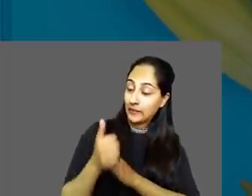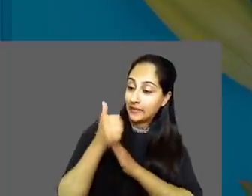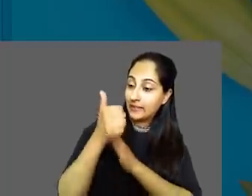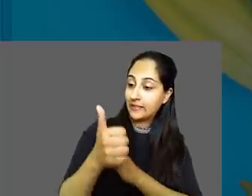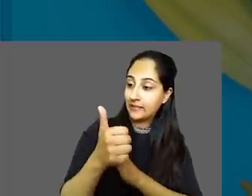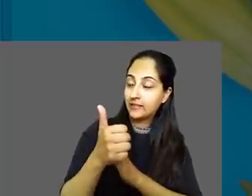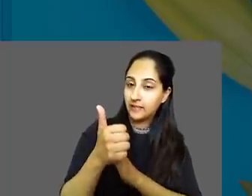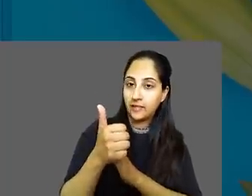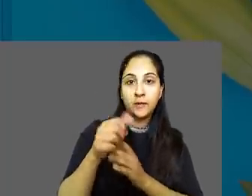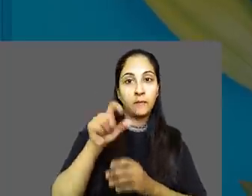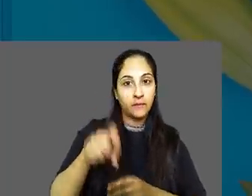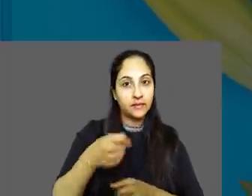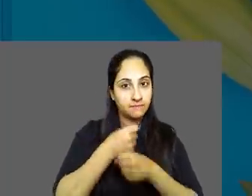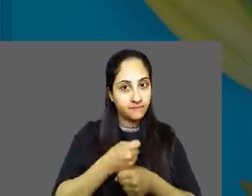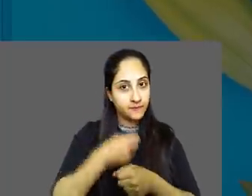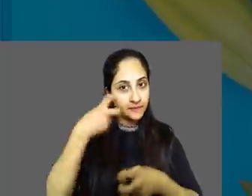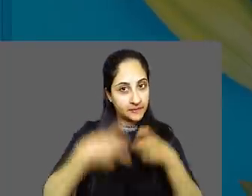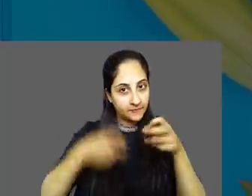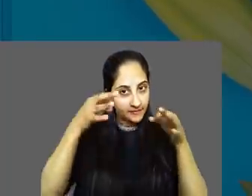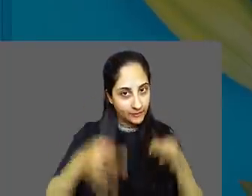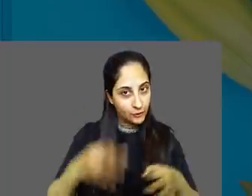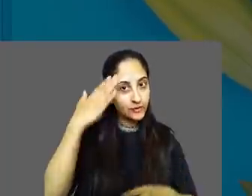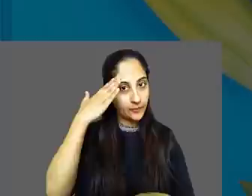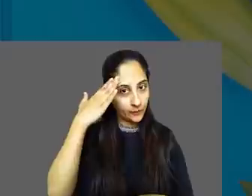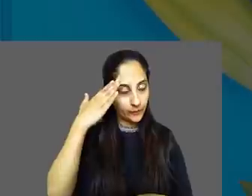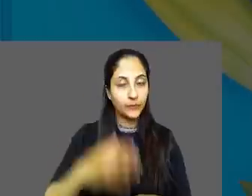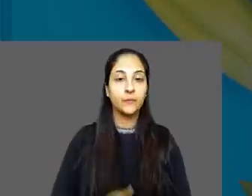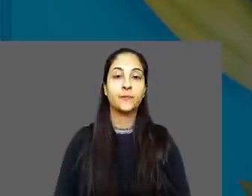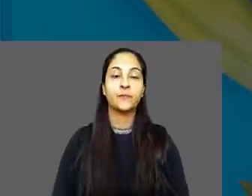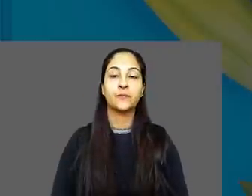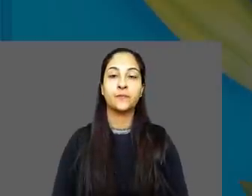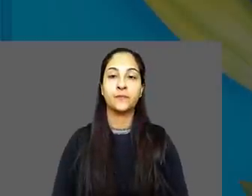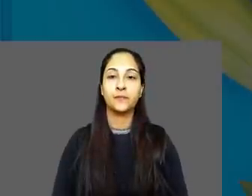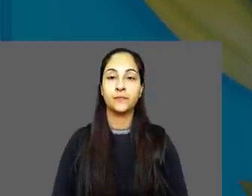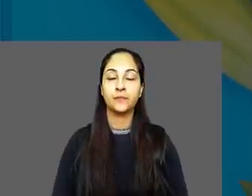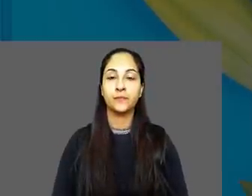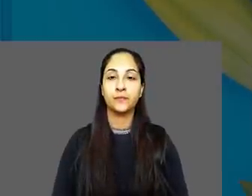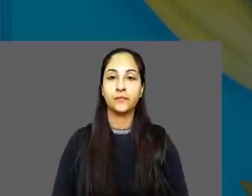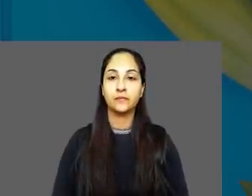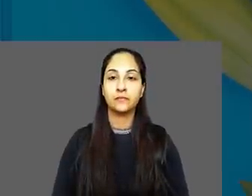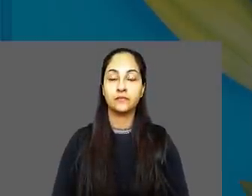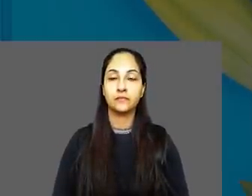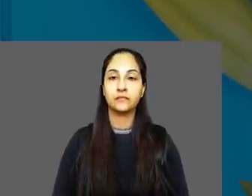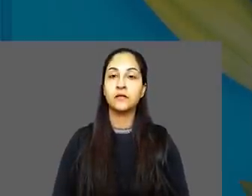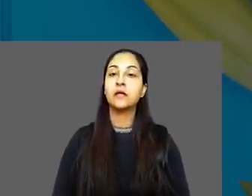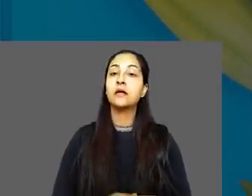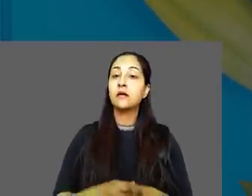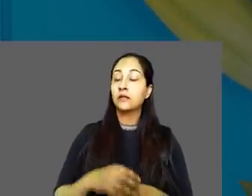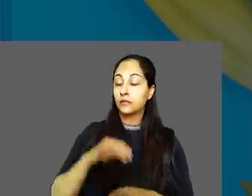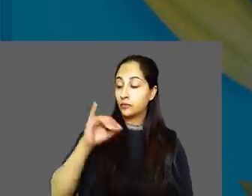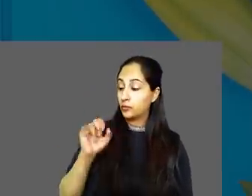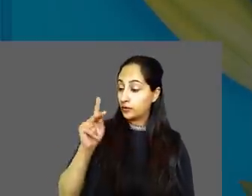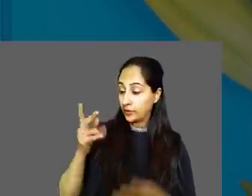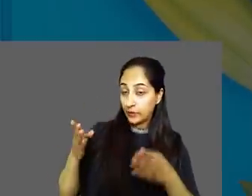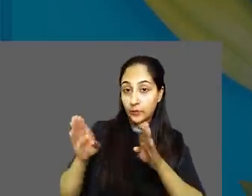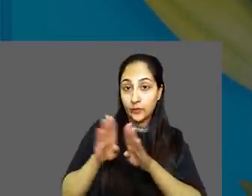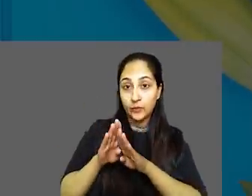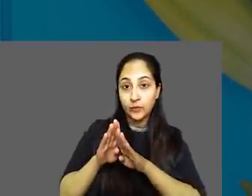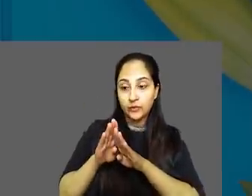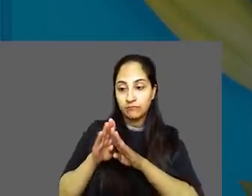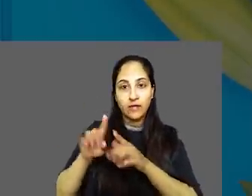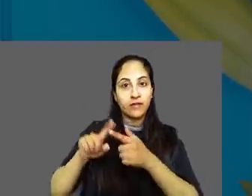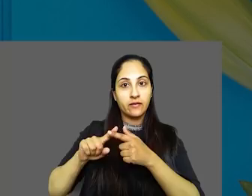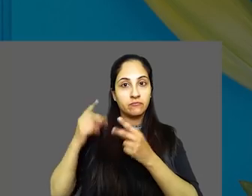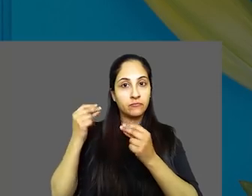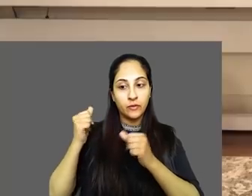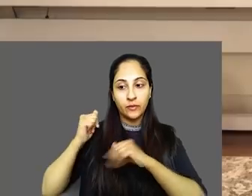okay. Right? Yes. This, I'm reading you the list for: we launched the Access Line, we launched digital programming, including Friday Night Reflections, we